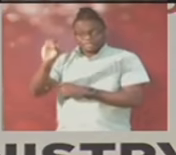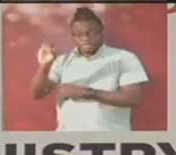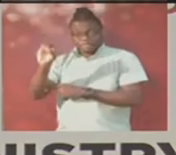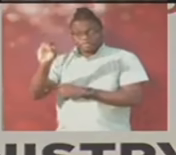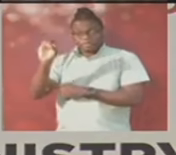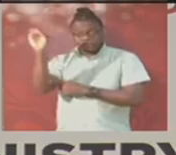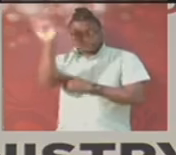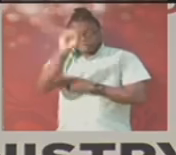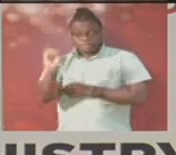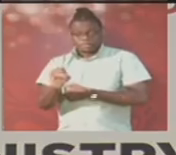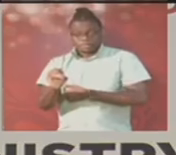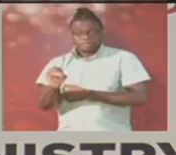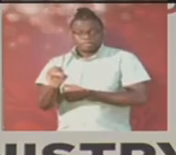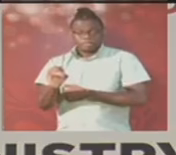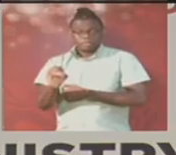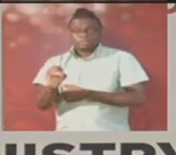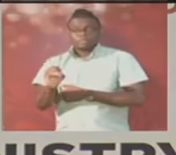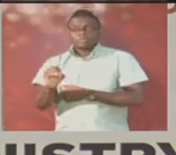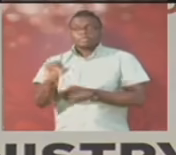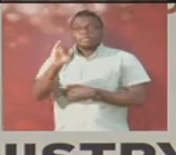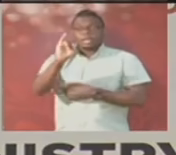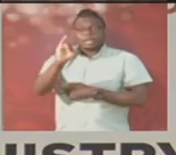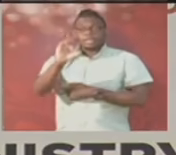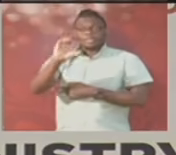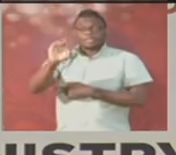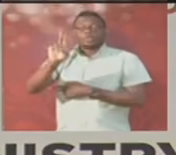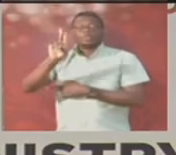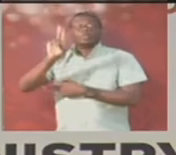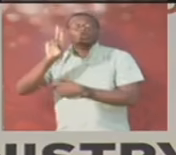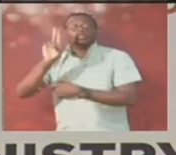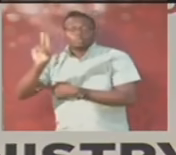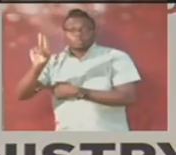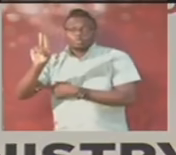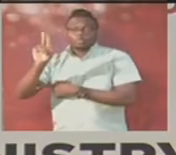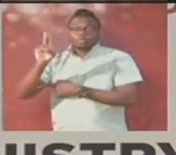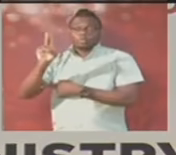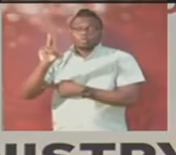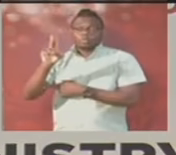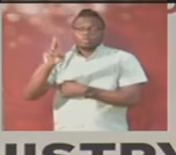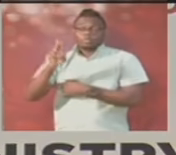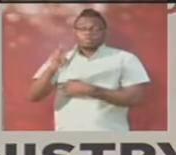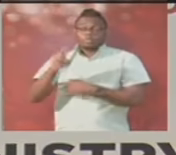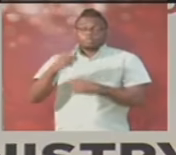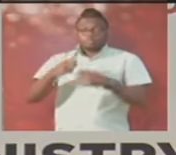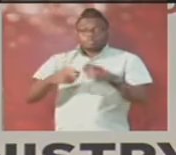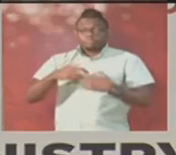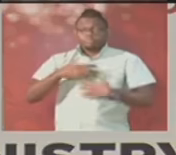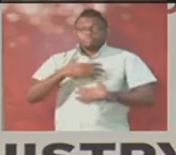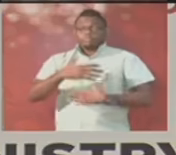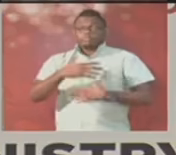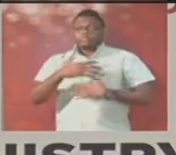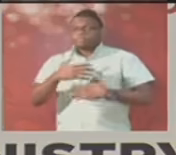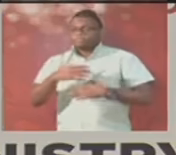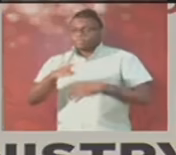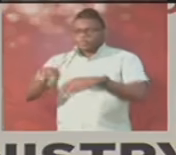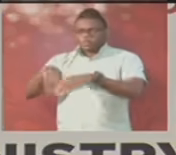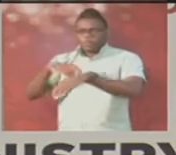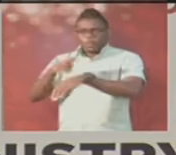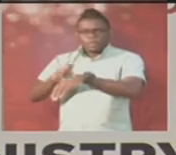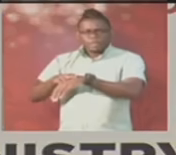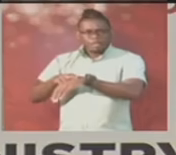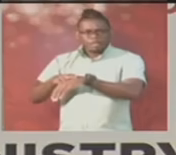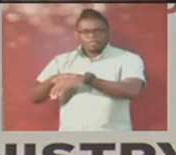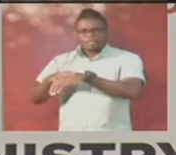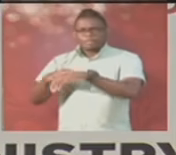occupancy in the ICU figures. When we disaggregate ward level figures, the total